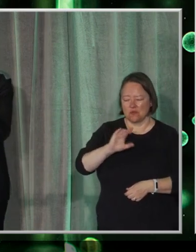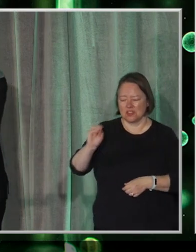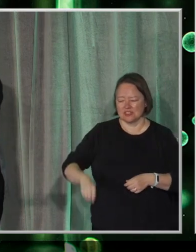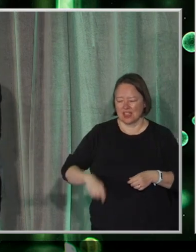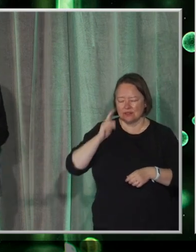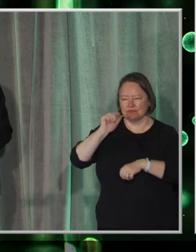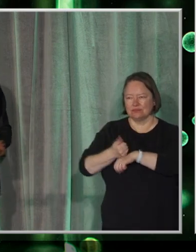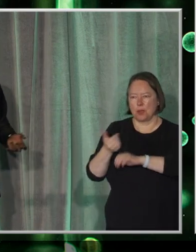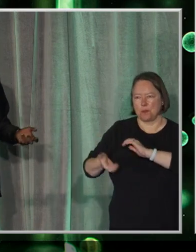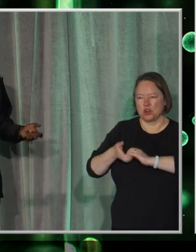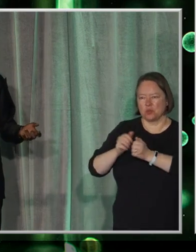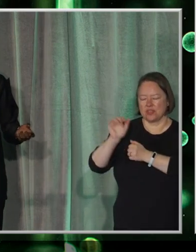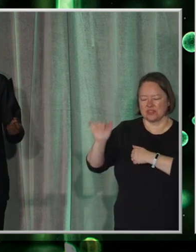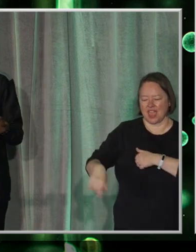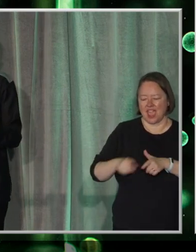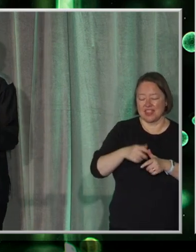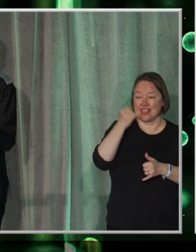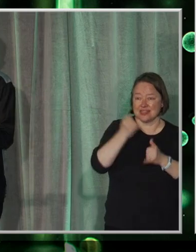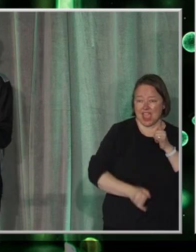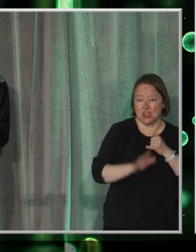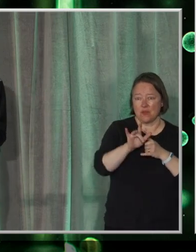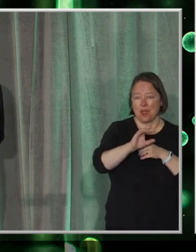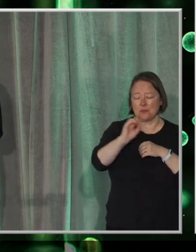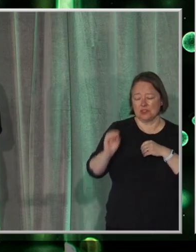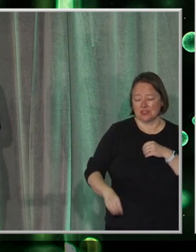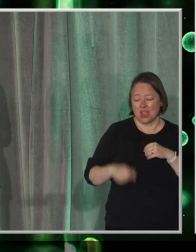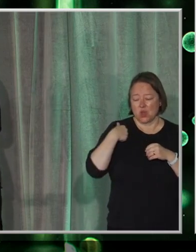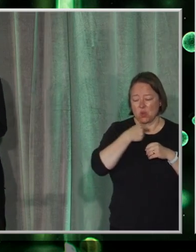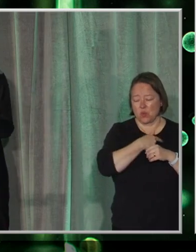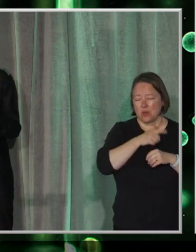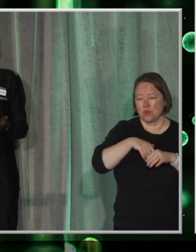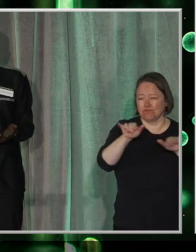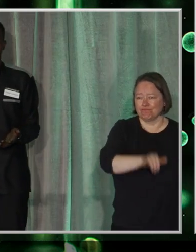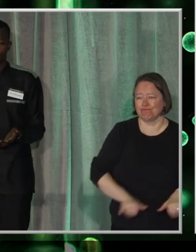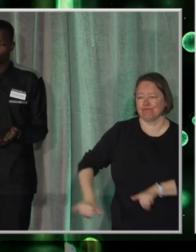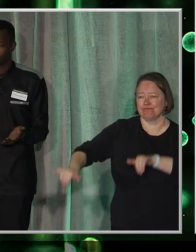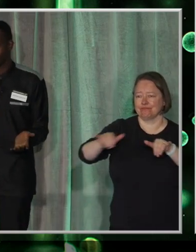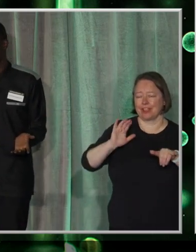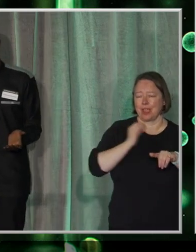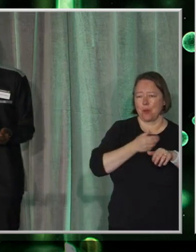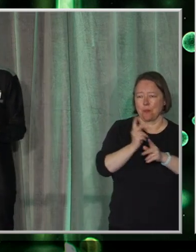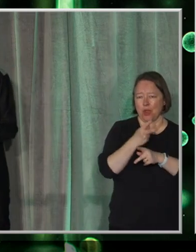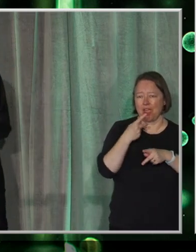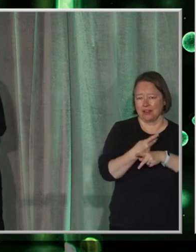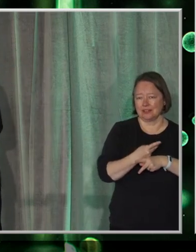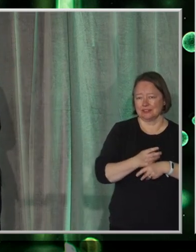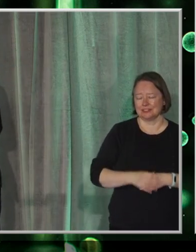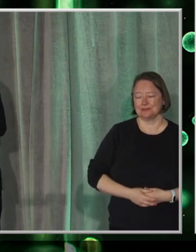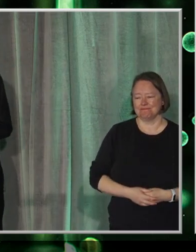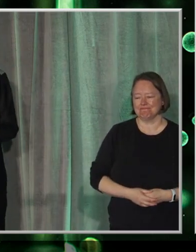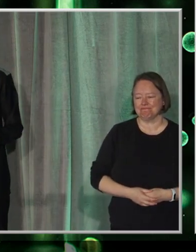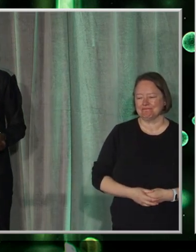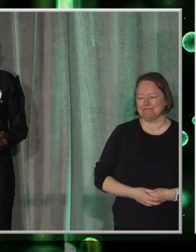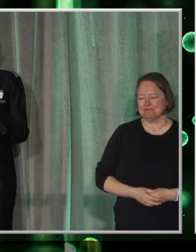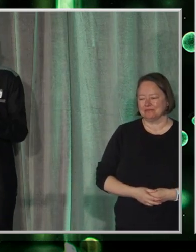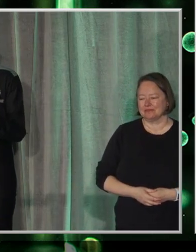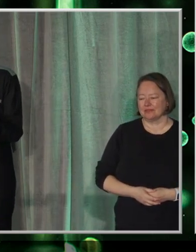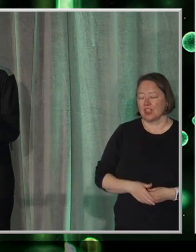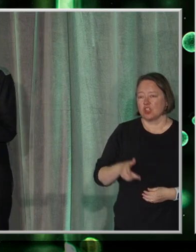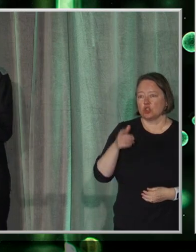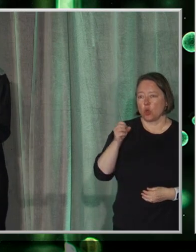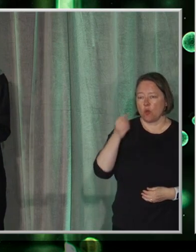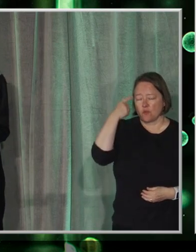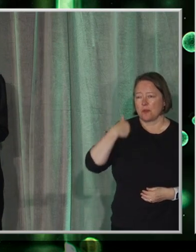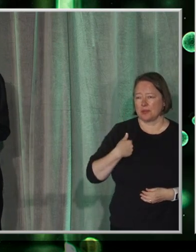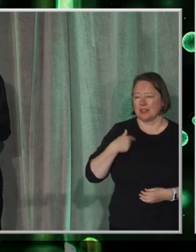and establishing partnerships. And the last 25% we will invest it in standardizing our products. Yeah. To